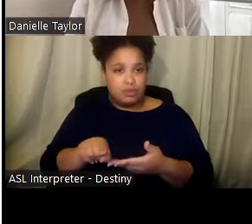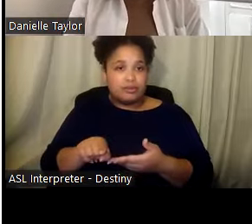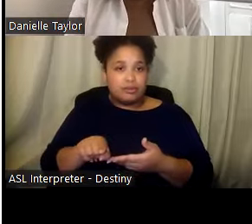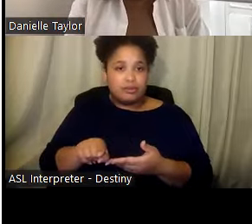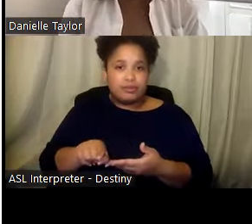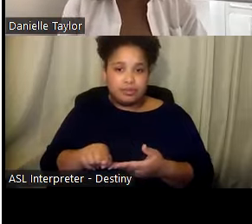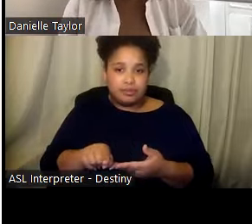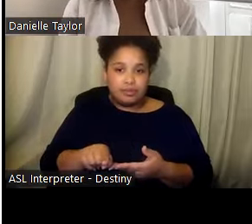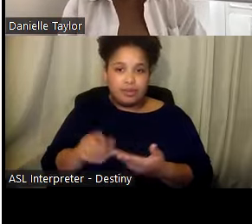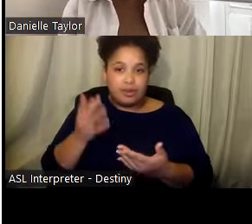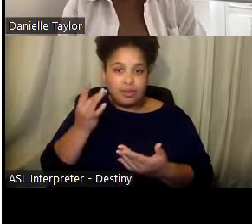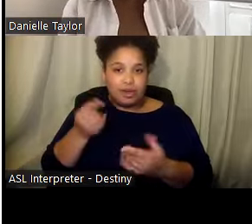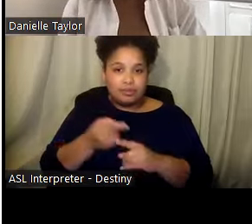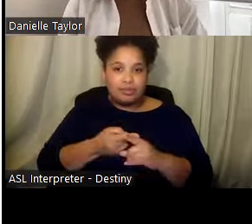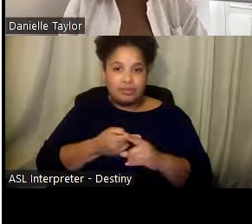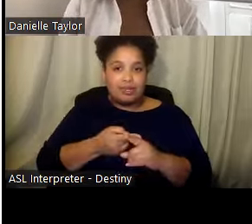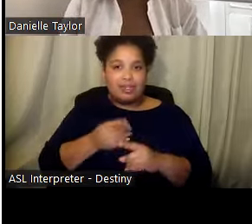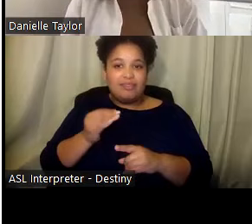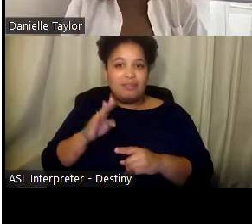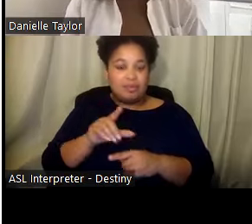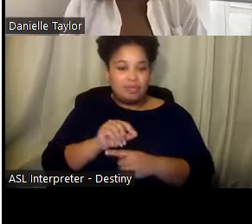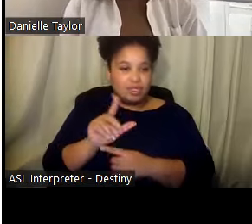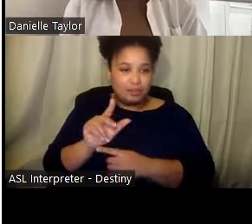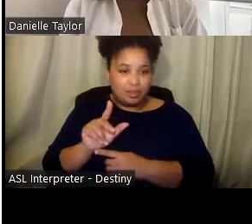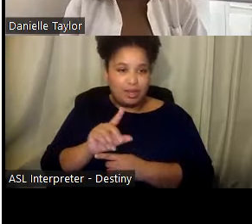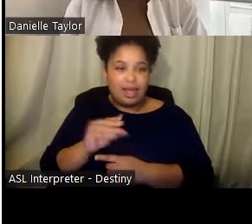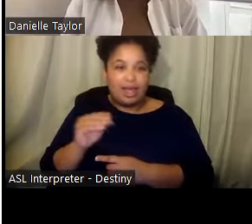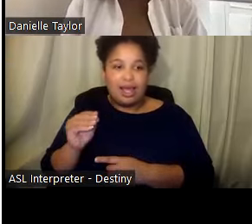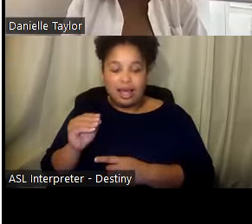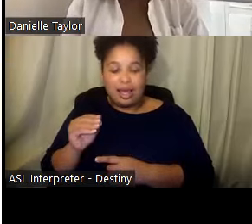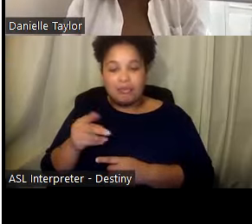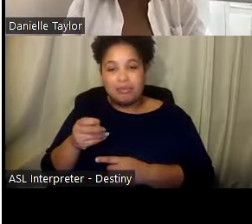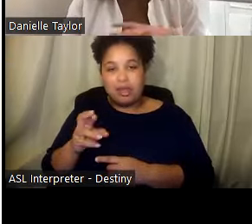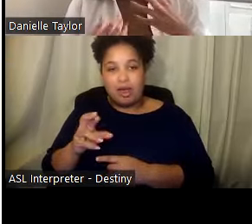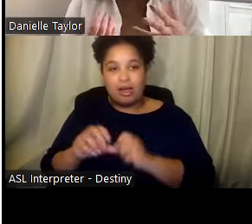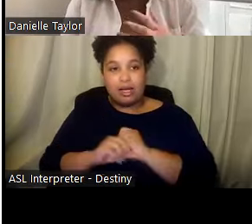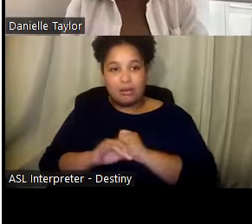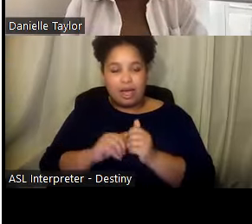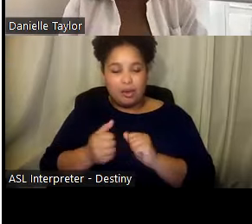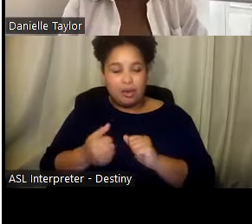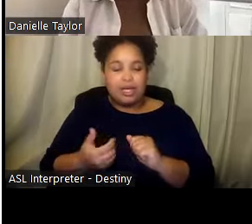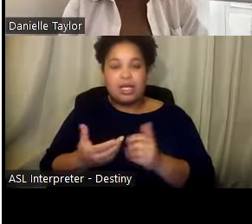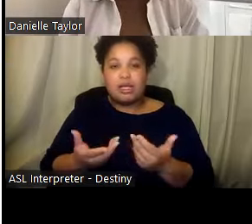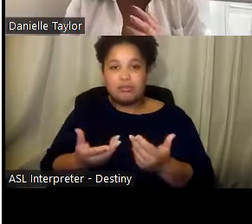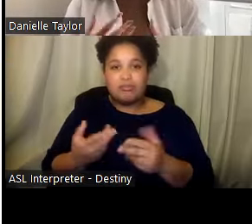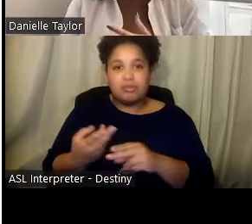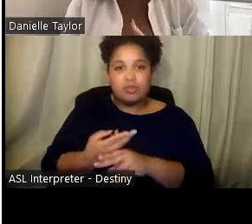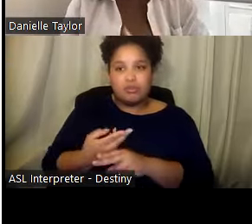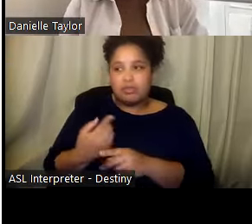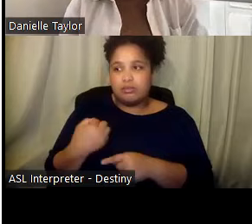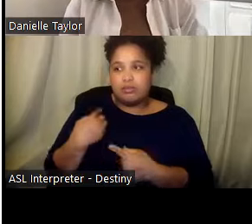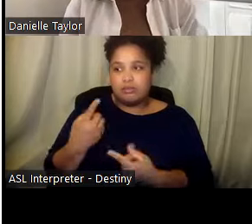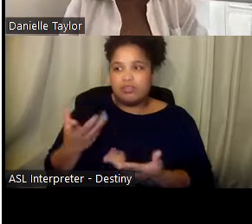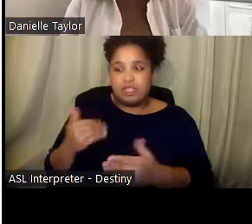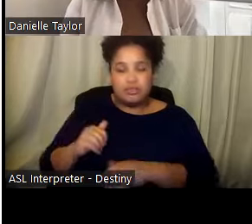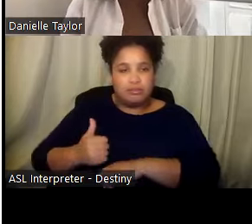because we are in February 2023. And we're also working on a PR campaign. So trying to figure out how we can leverage existing media